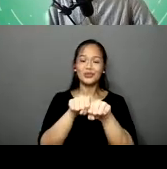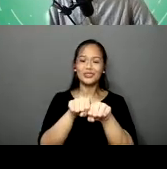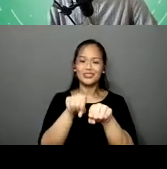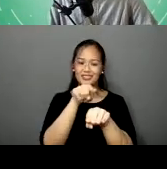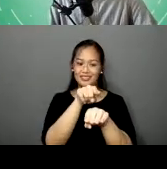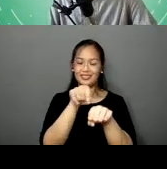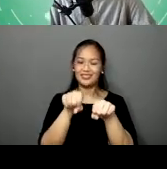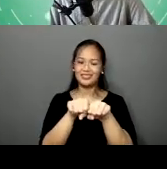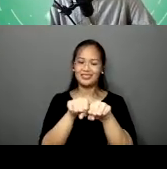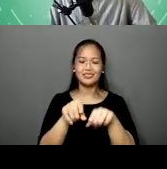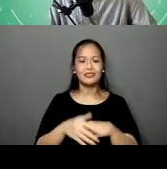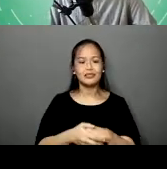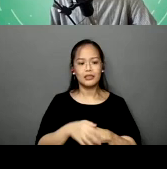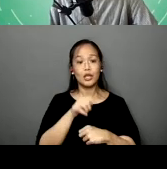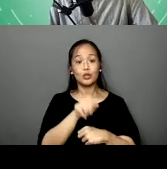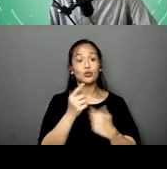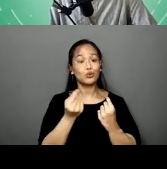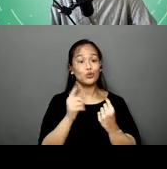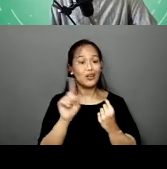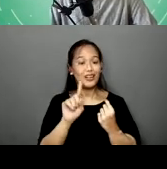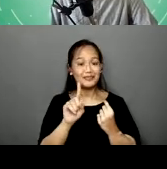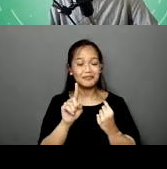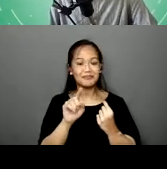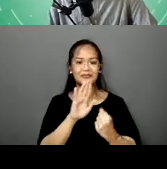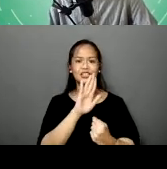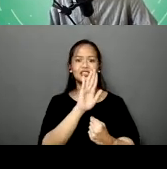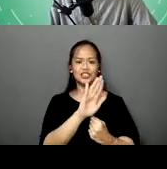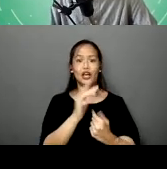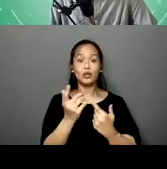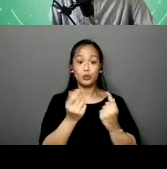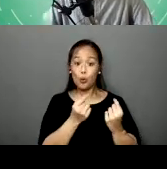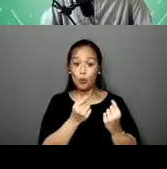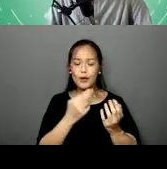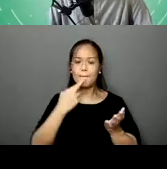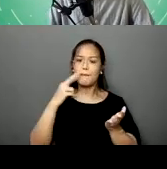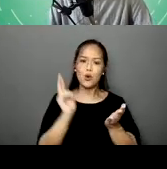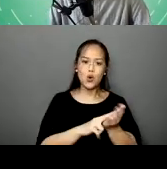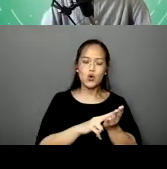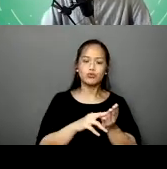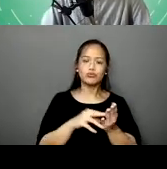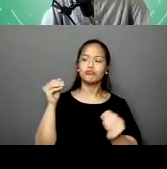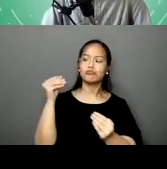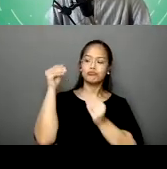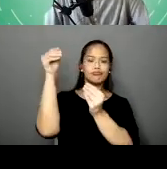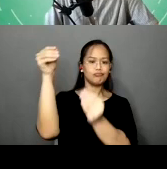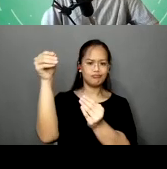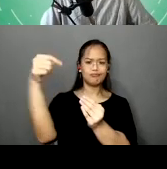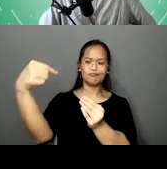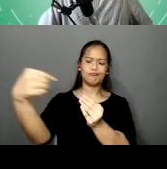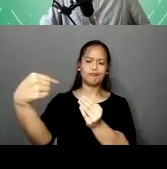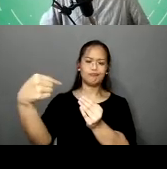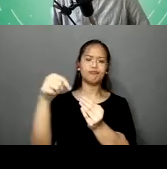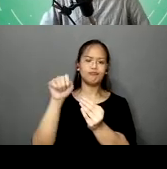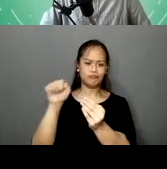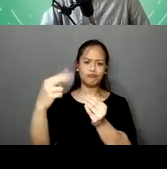actually done is they've actively taken a stance on reporting the transparency of their business. And so